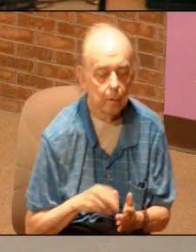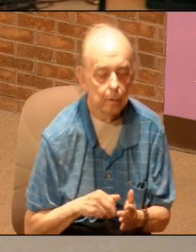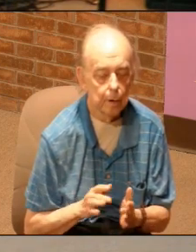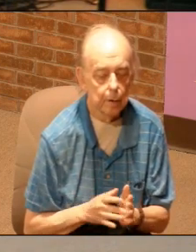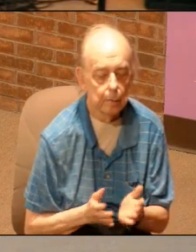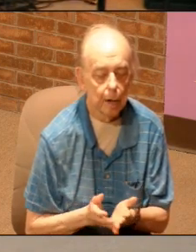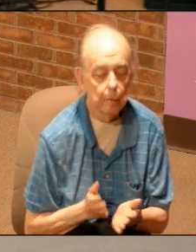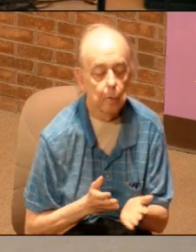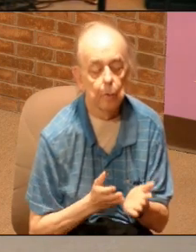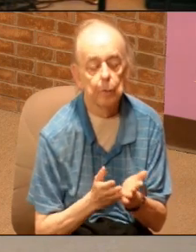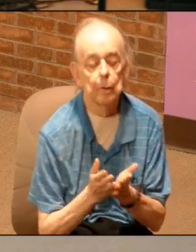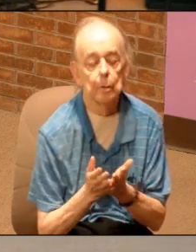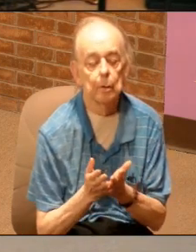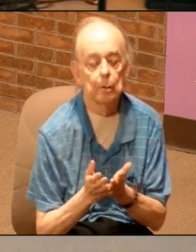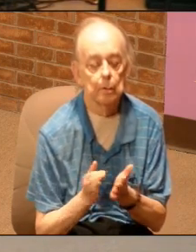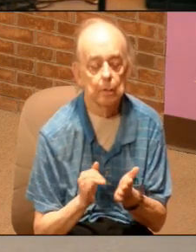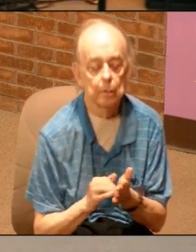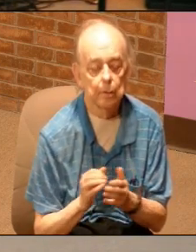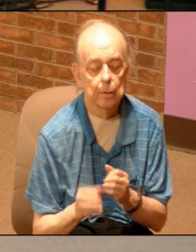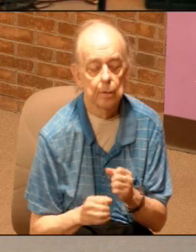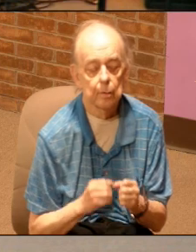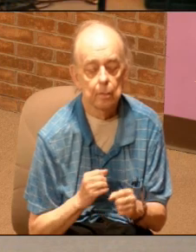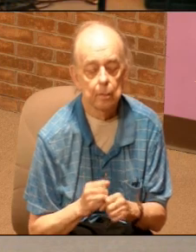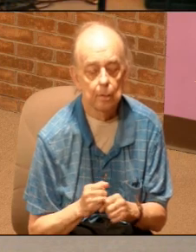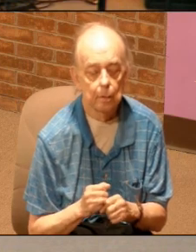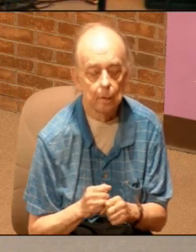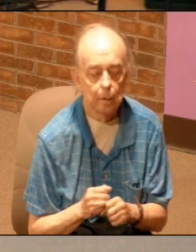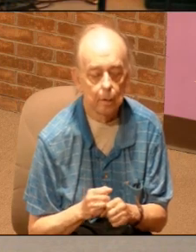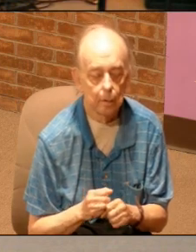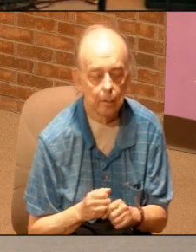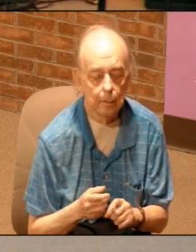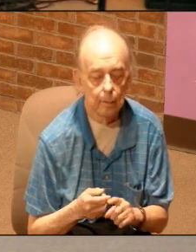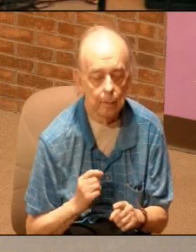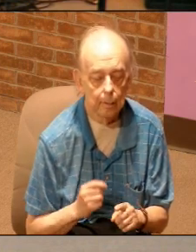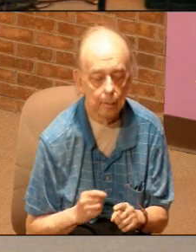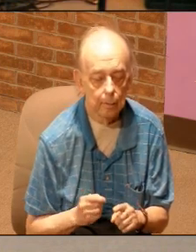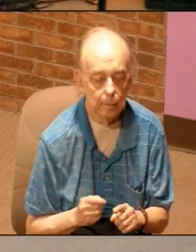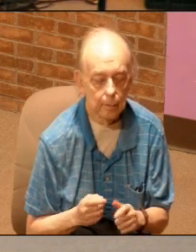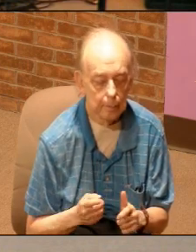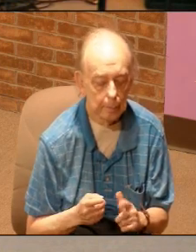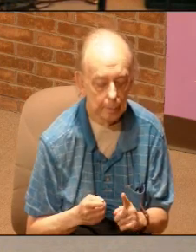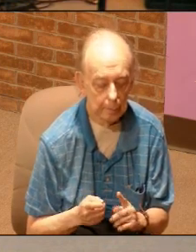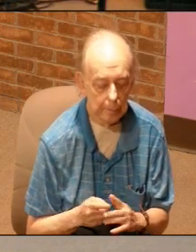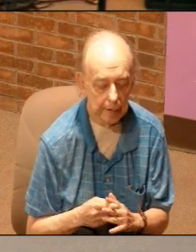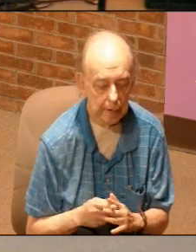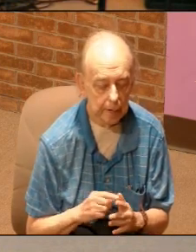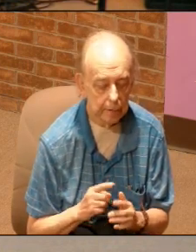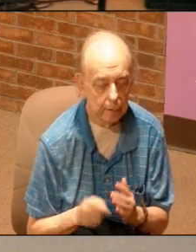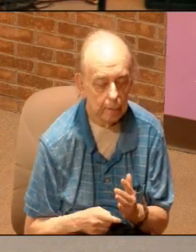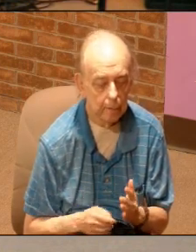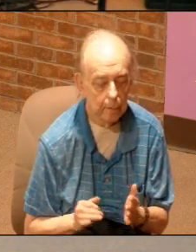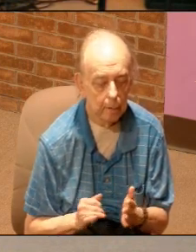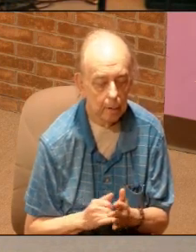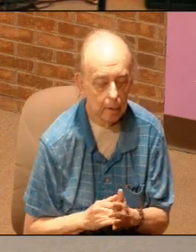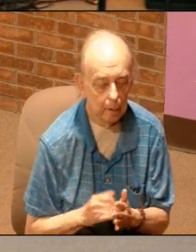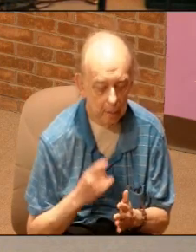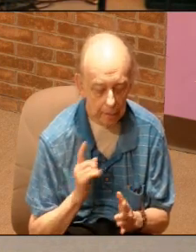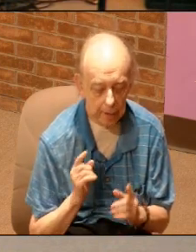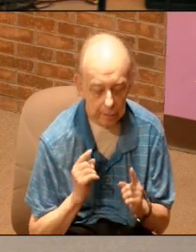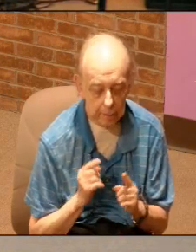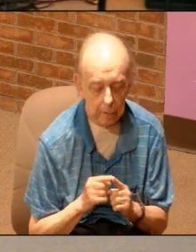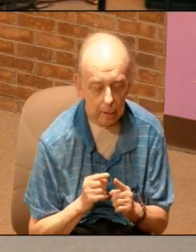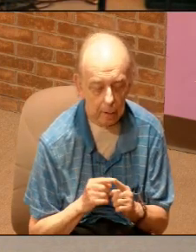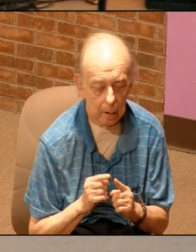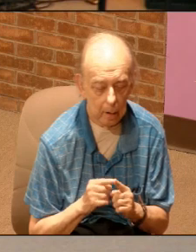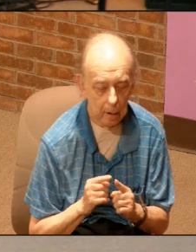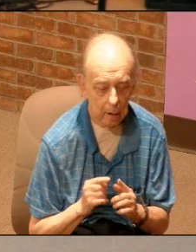through this year from cover to cover. If that was your goal,